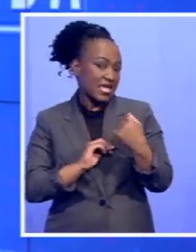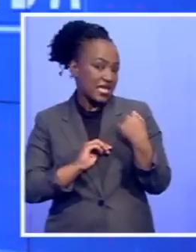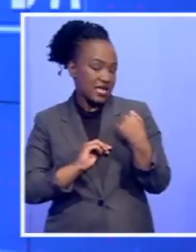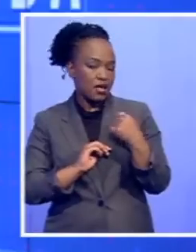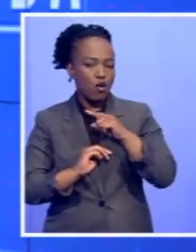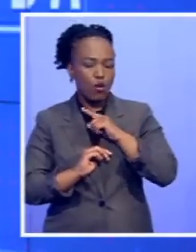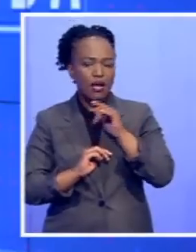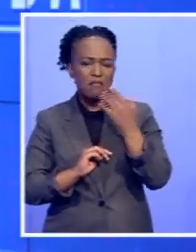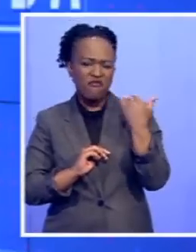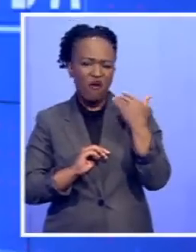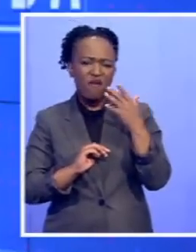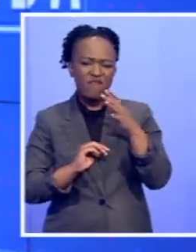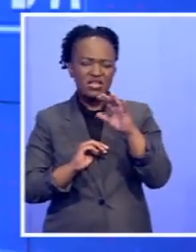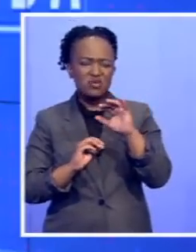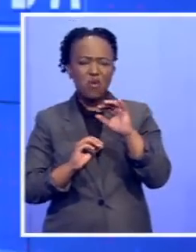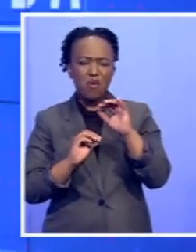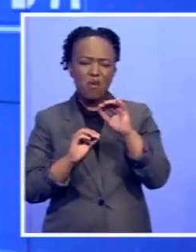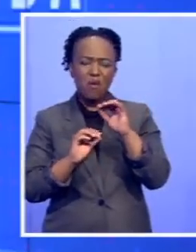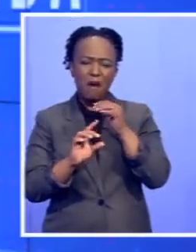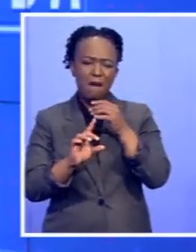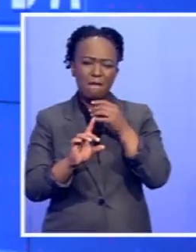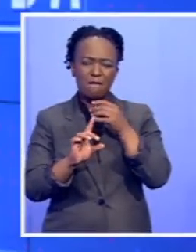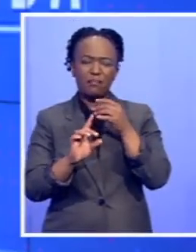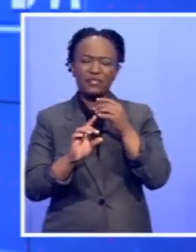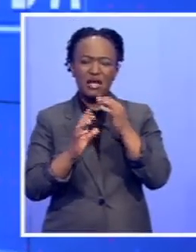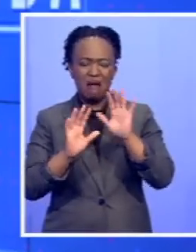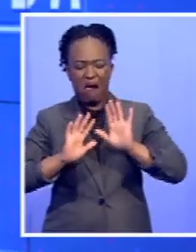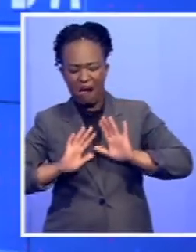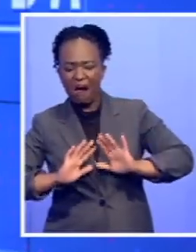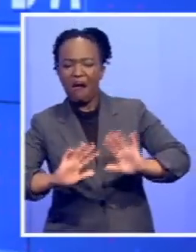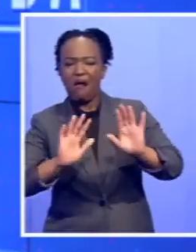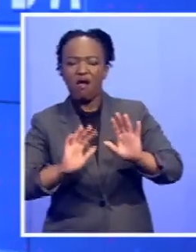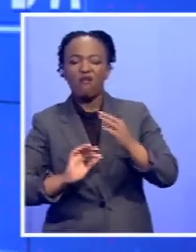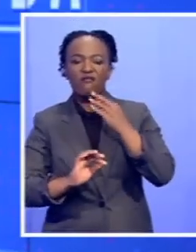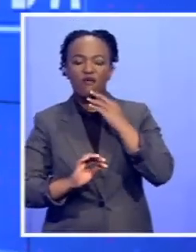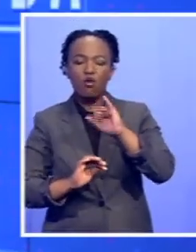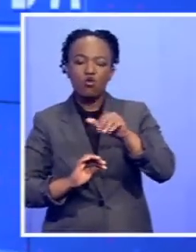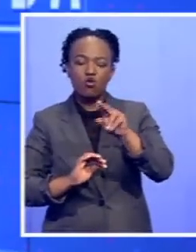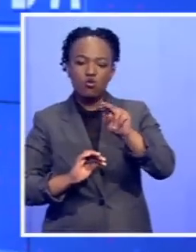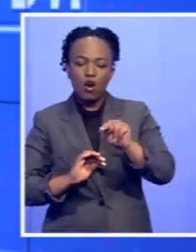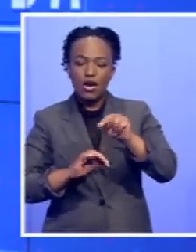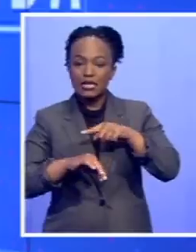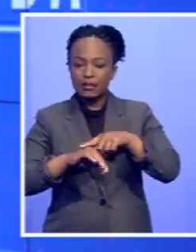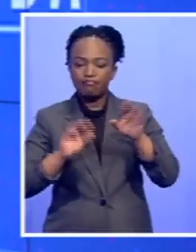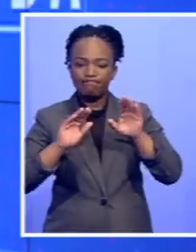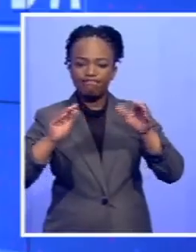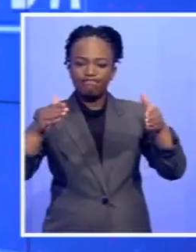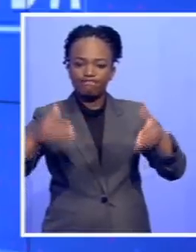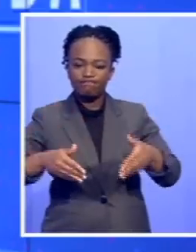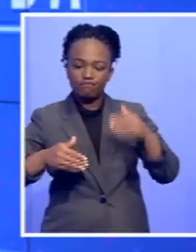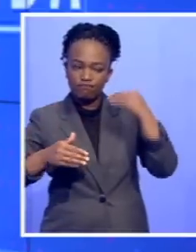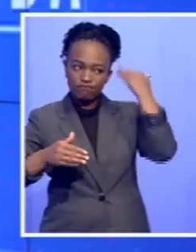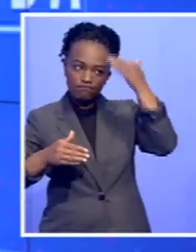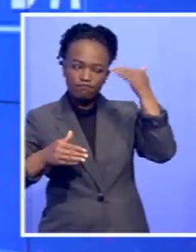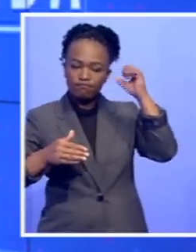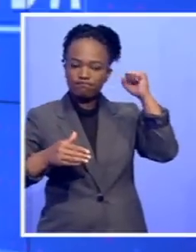charges for the alleged assault of Lieutenant-Colonel Johannes Venter during the burial of Winnie Madikizela-Mandela on the 14th of April